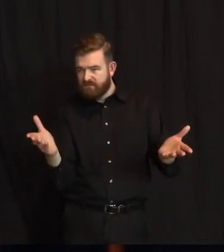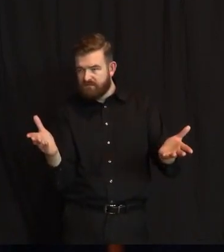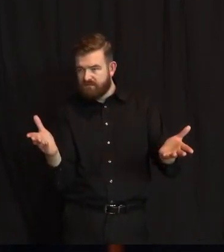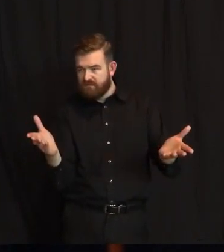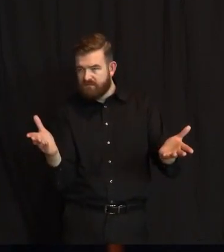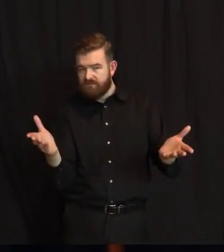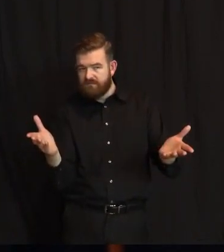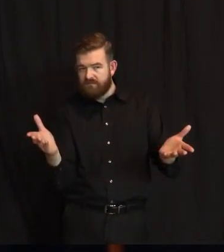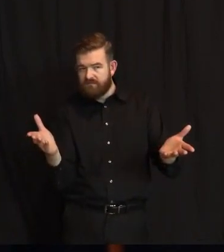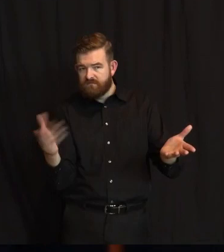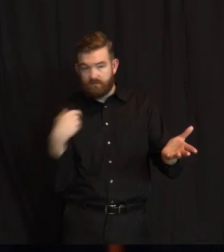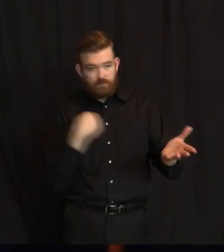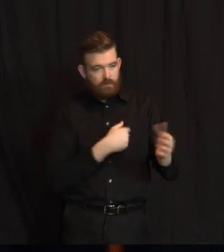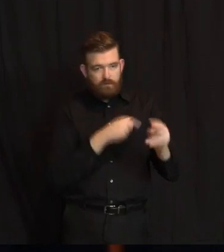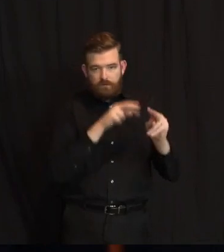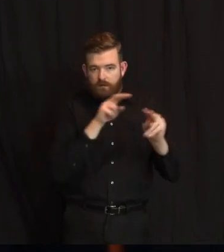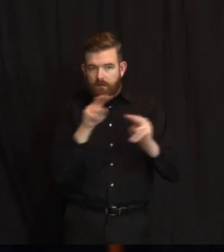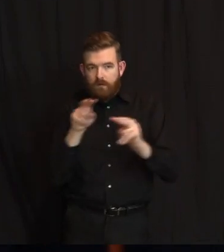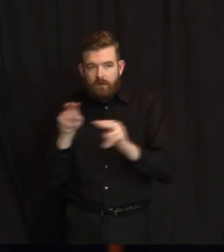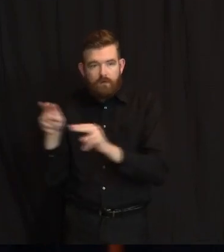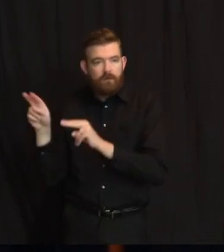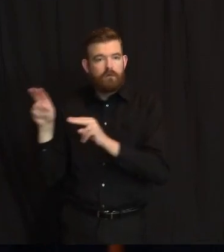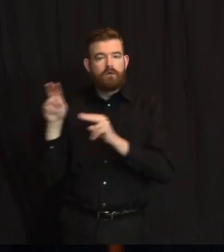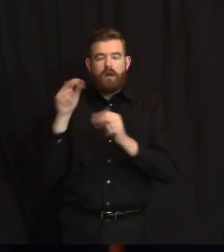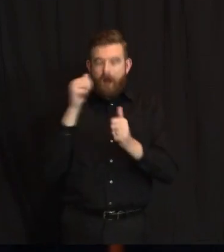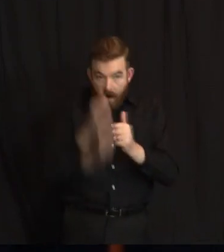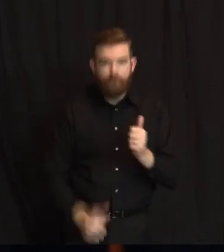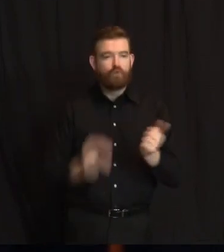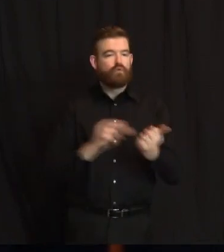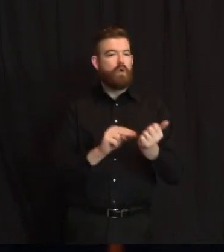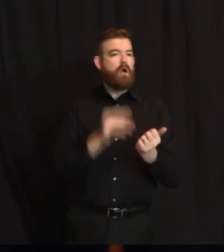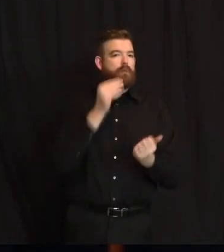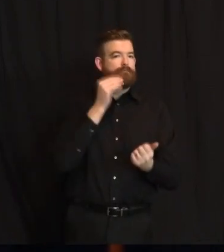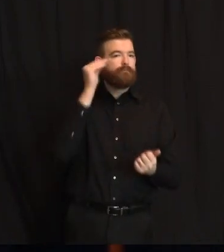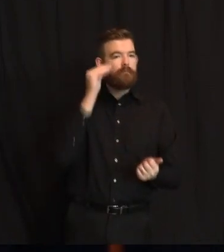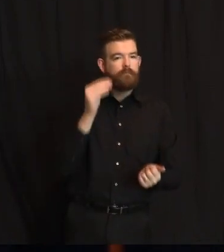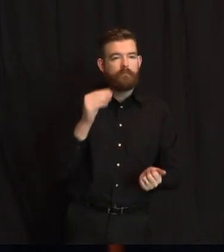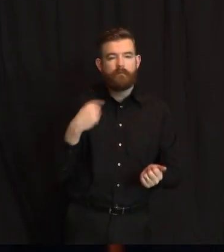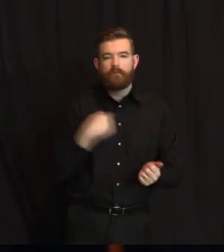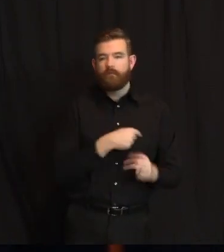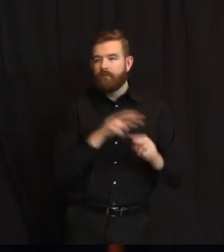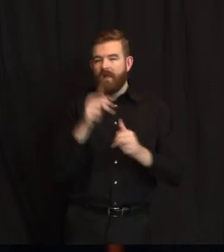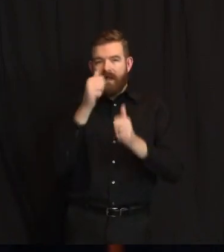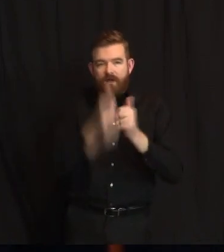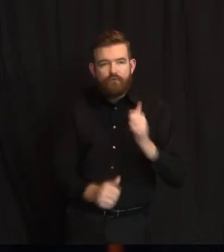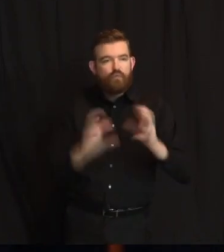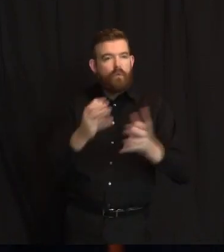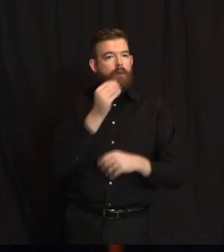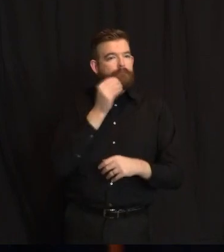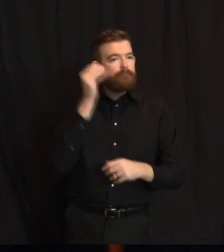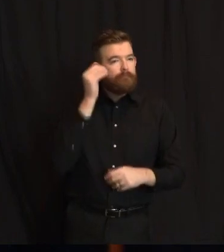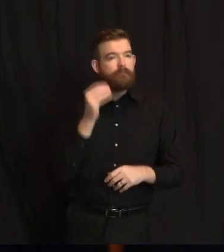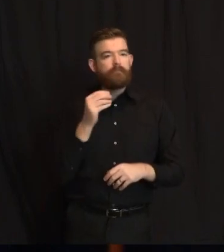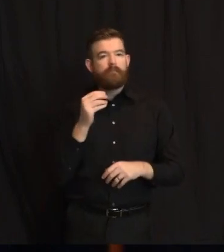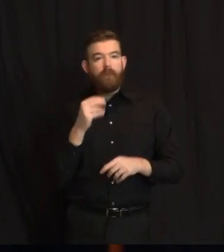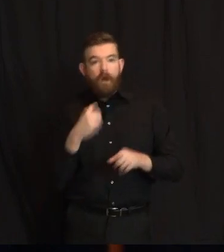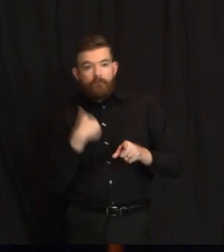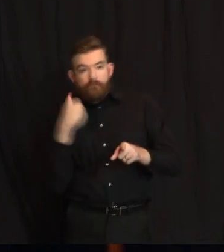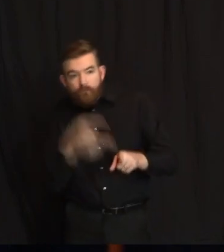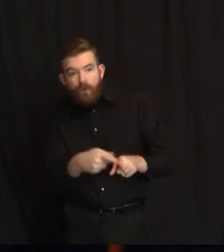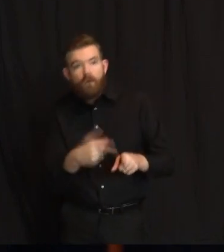of them. We know exactly what their census is, how many staff are